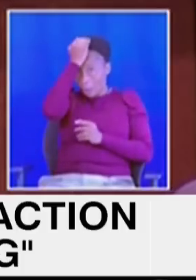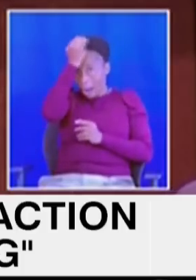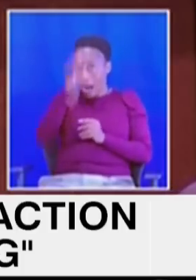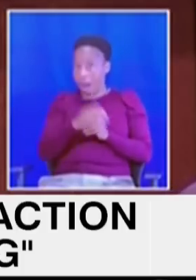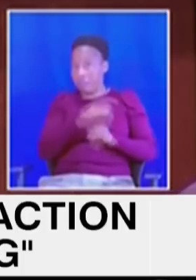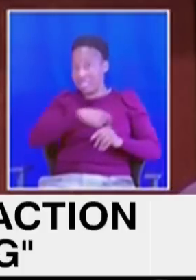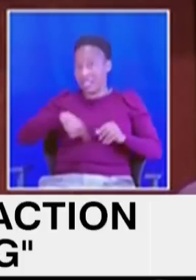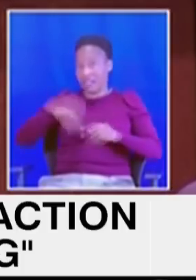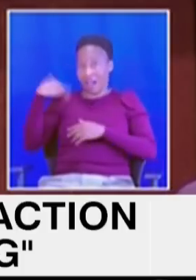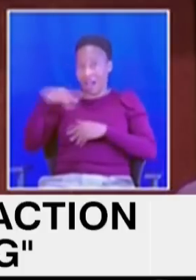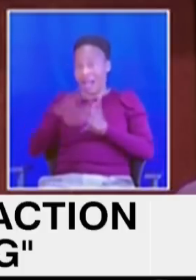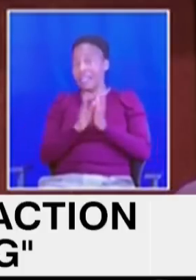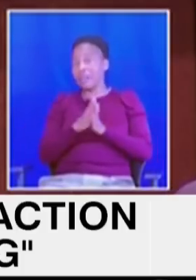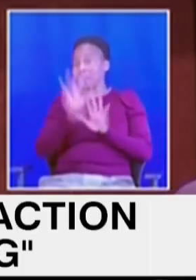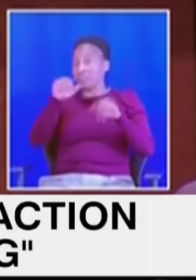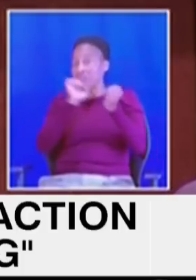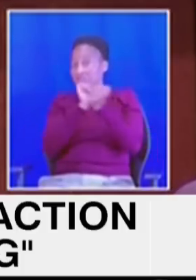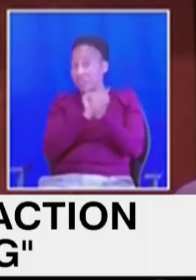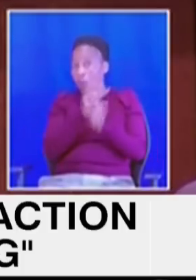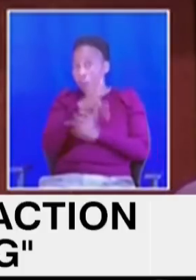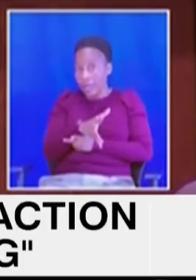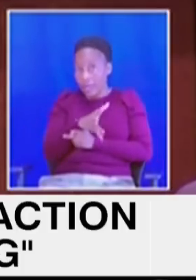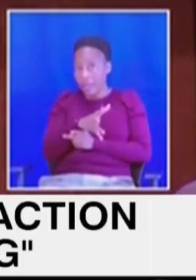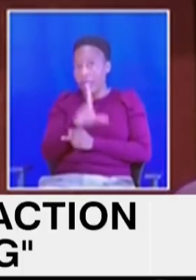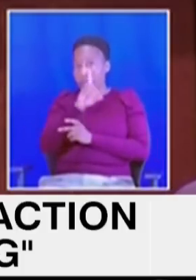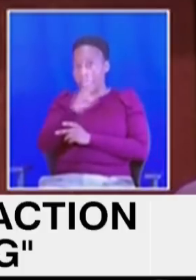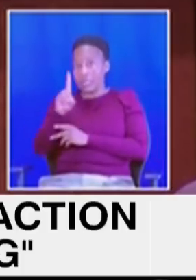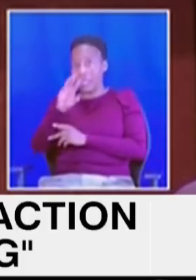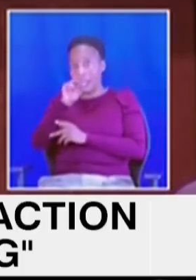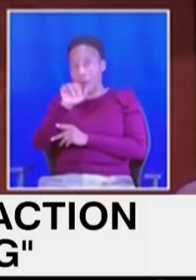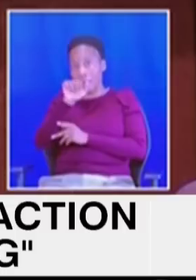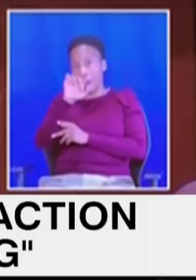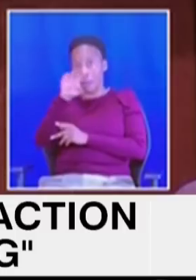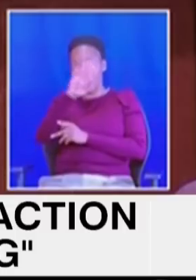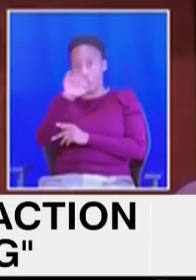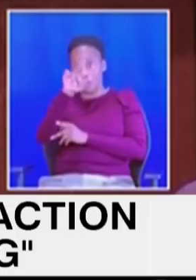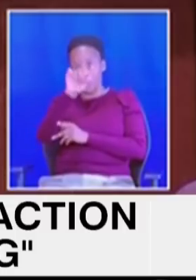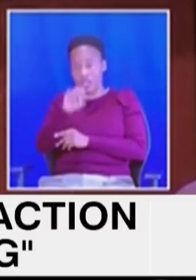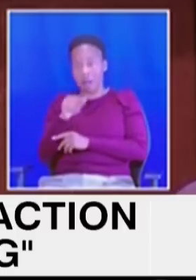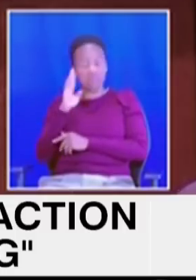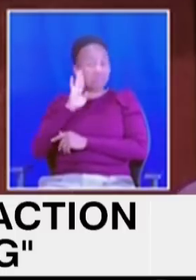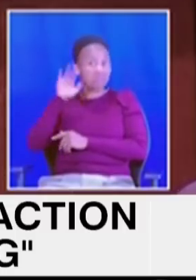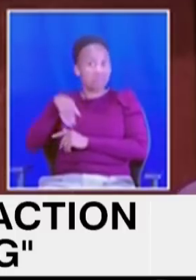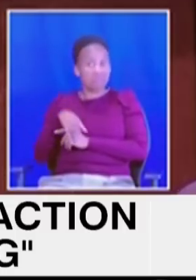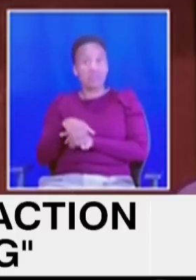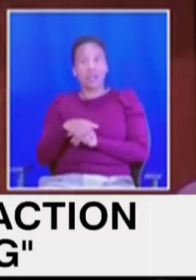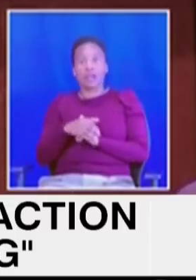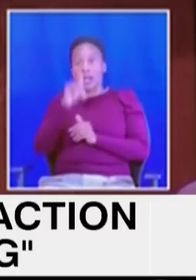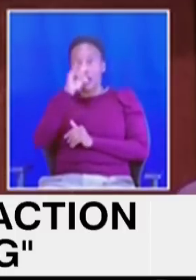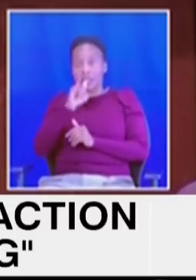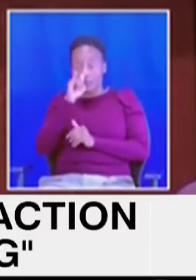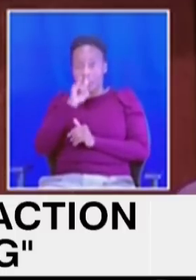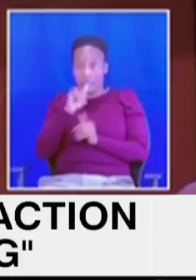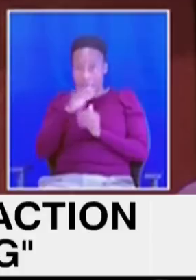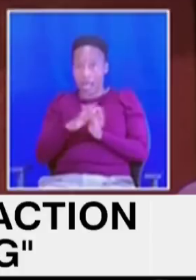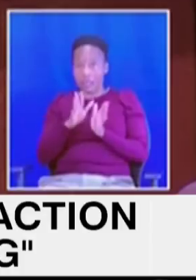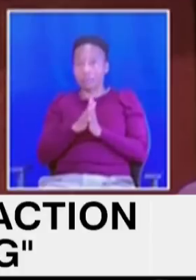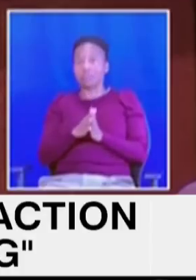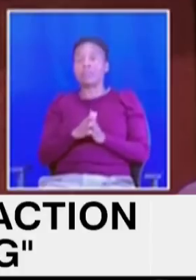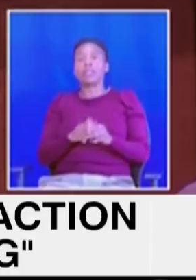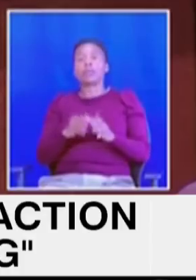NPA take against Arthur Fraser for undermining the criminal justice system and releasing JZ from prison without